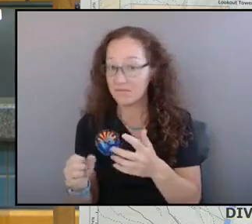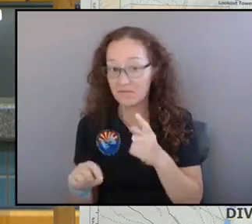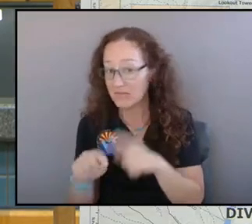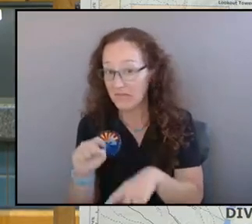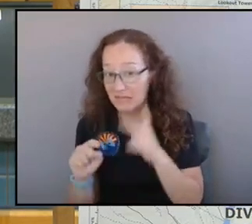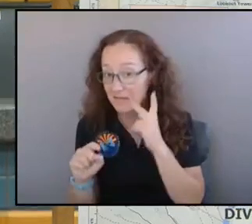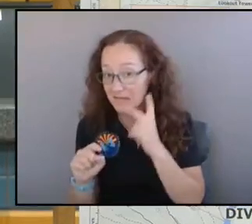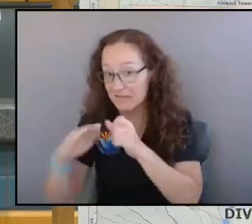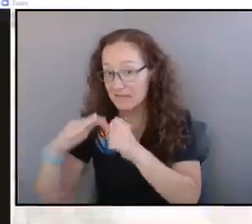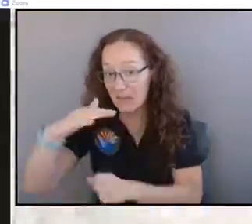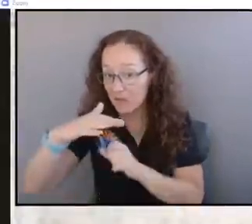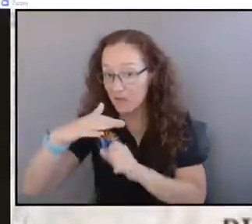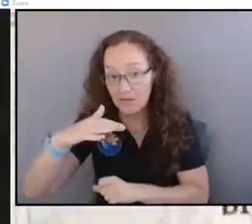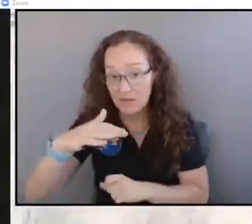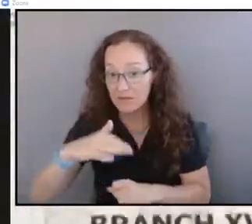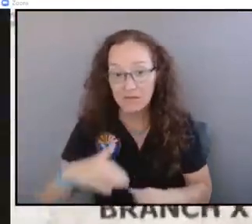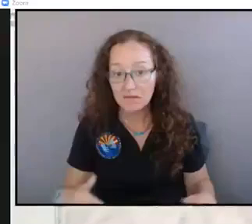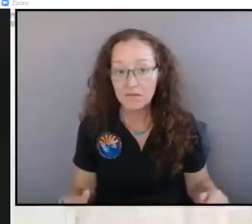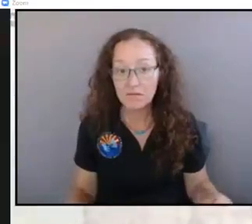south zone?